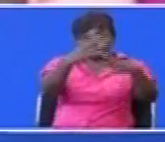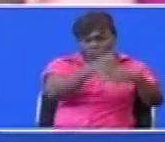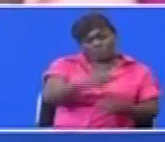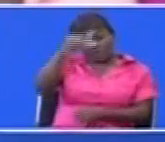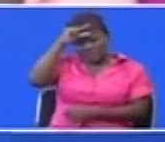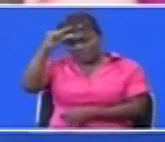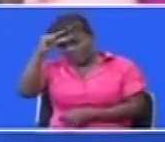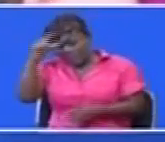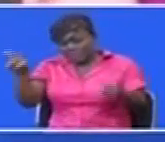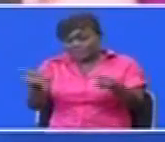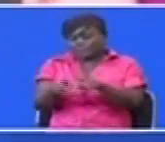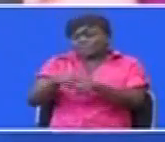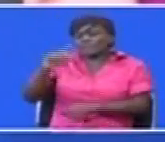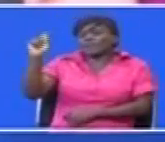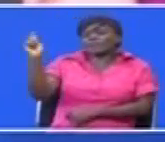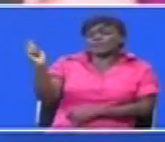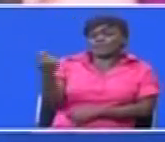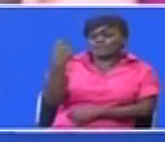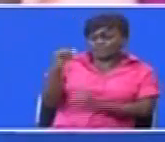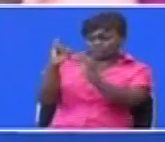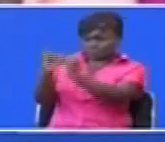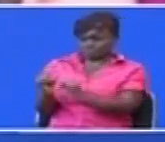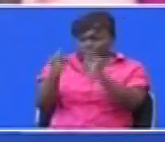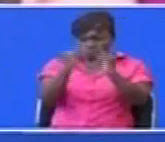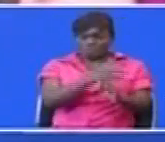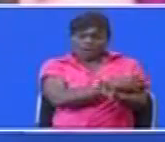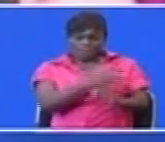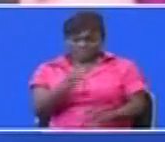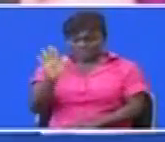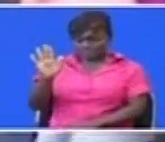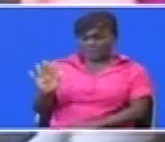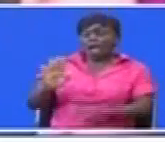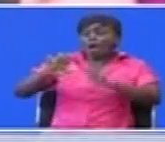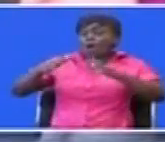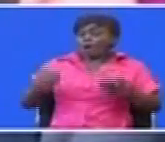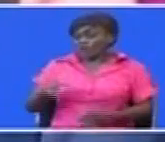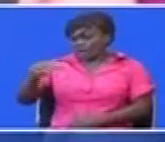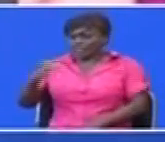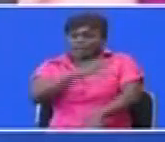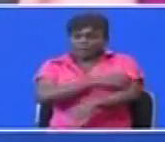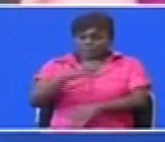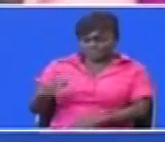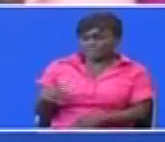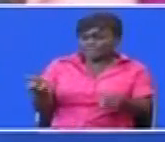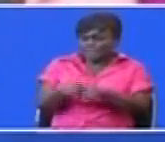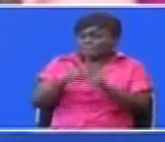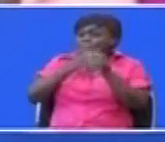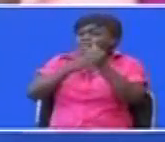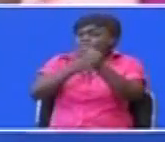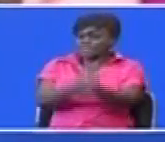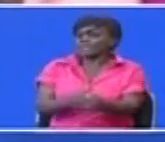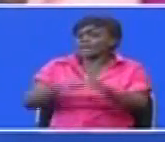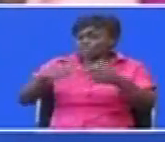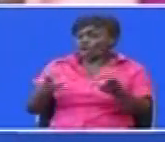governance and by Kenyans in their individual capacity or in any other capacity as leaders or